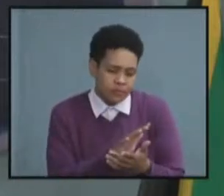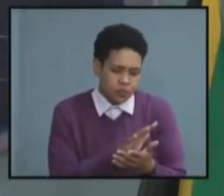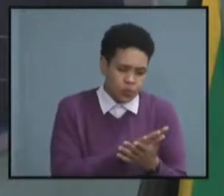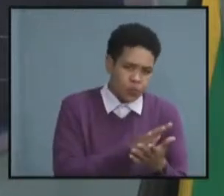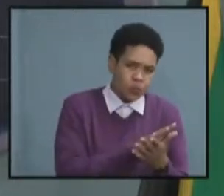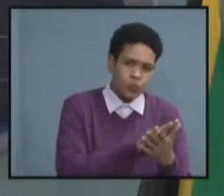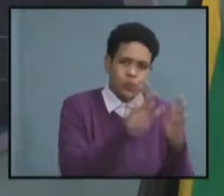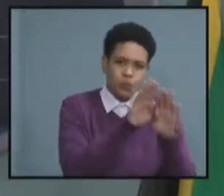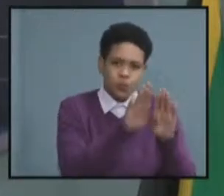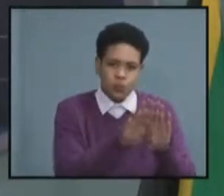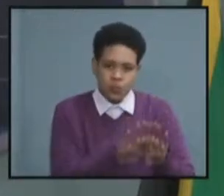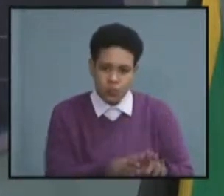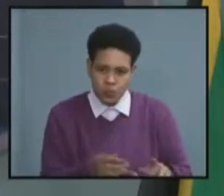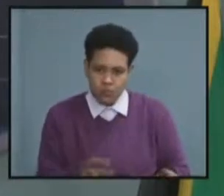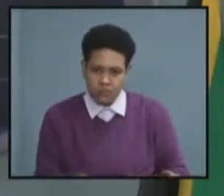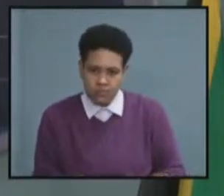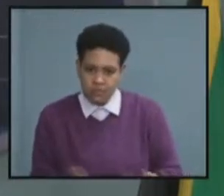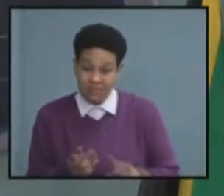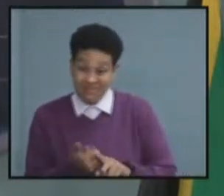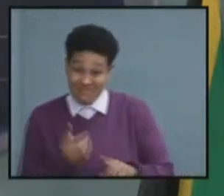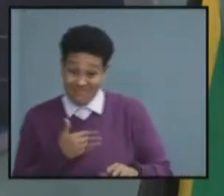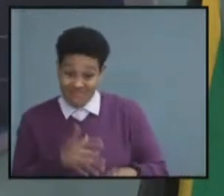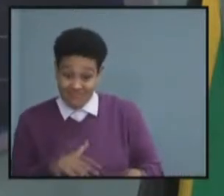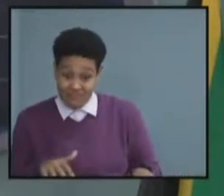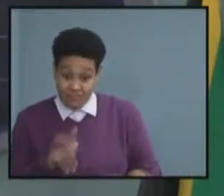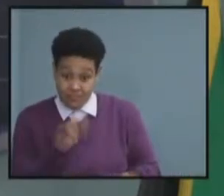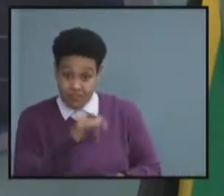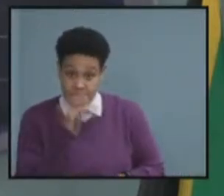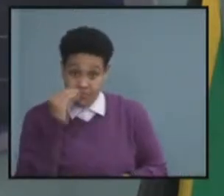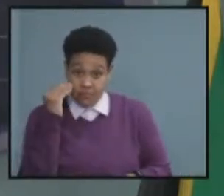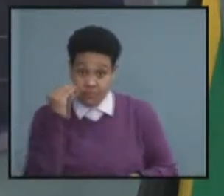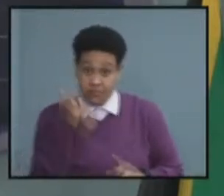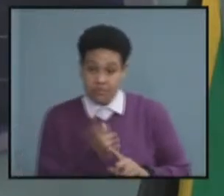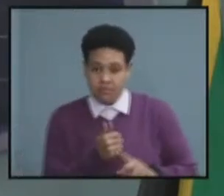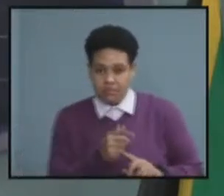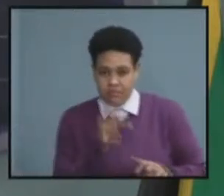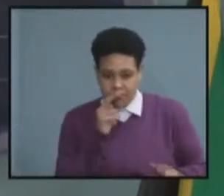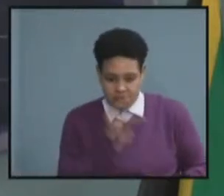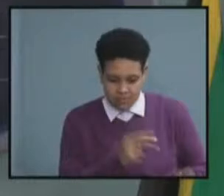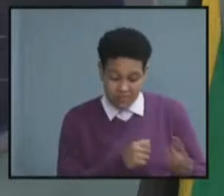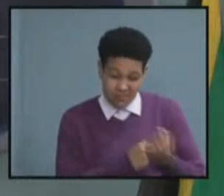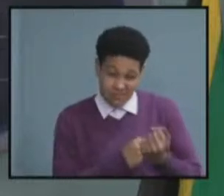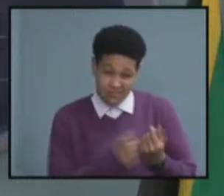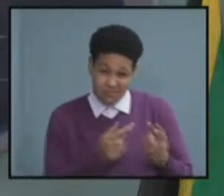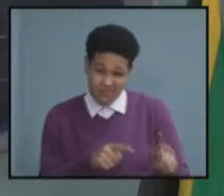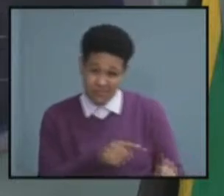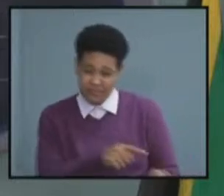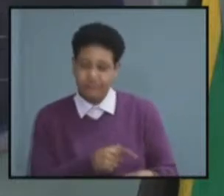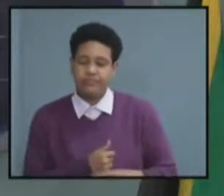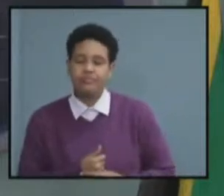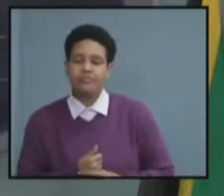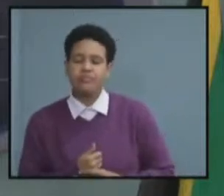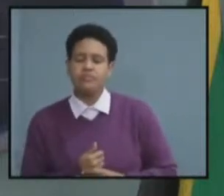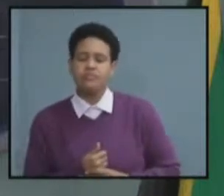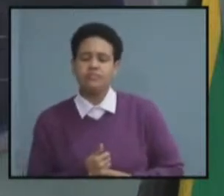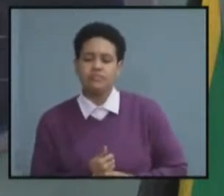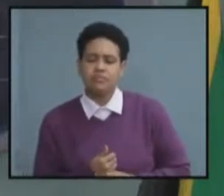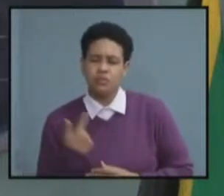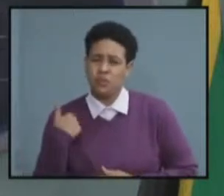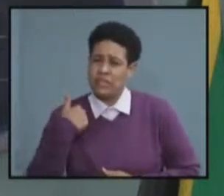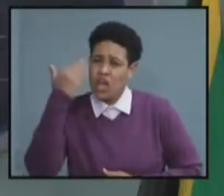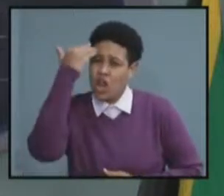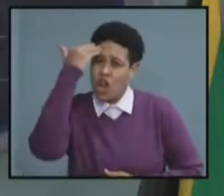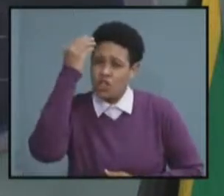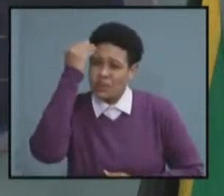schools being closed and having children at home to attend to. We acknowledge, and we have